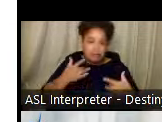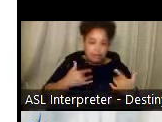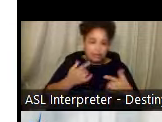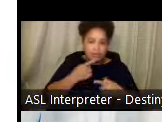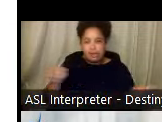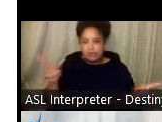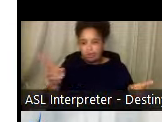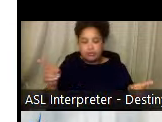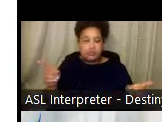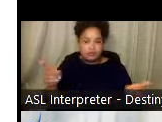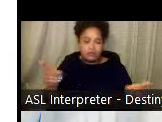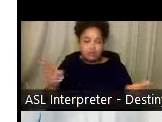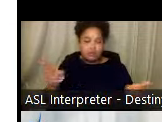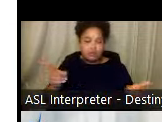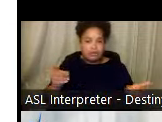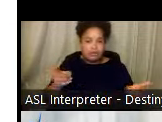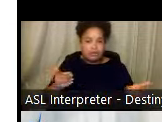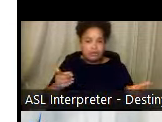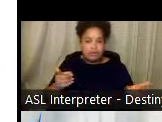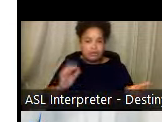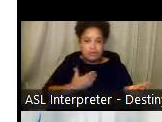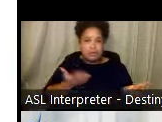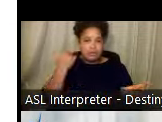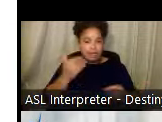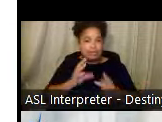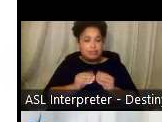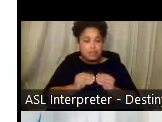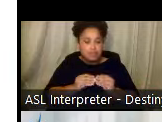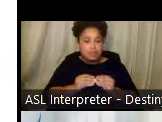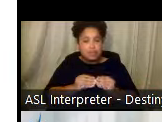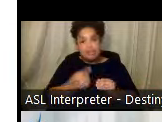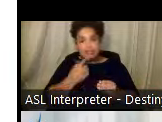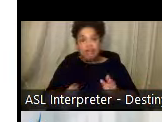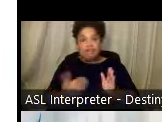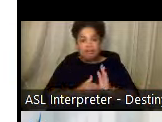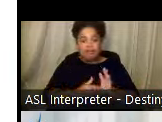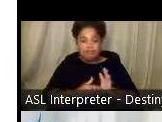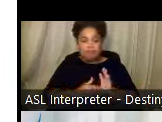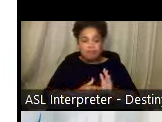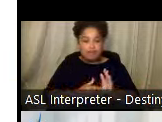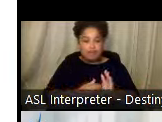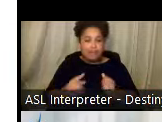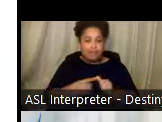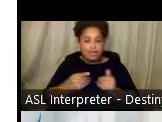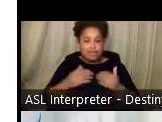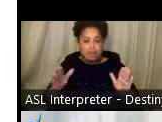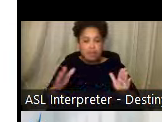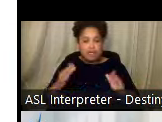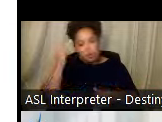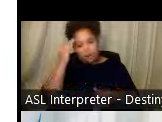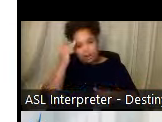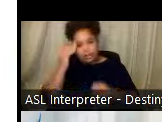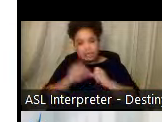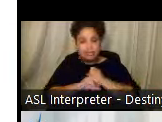know we announced at our last meeting, but we'll just say again that we're going to have our first public awareness campaign